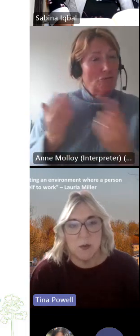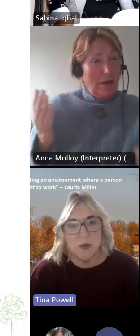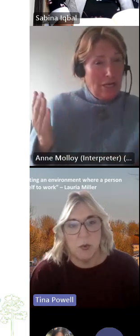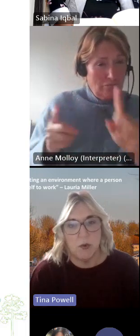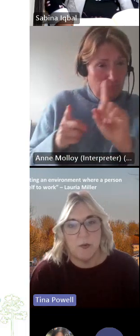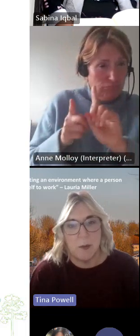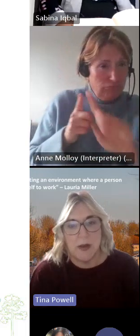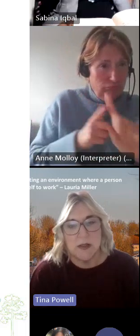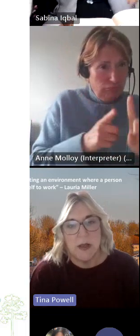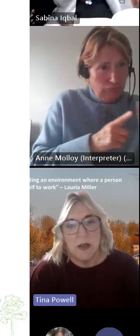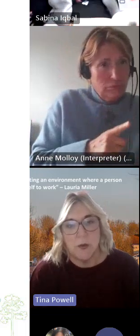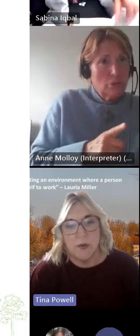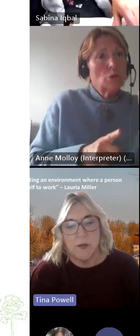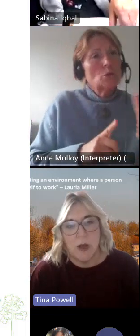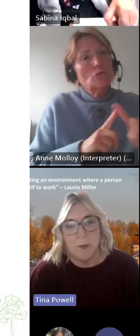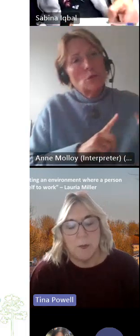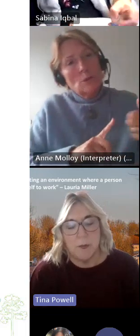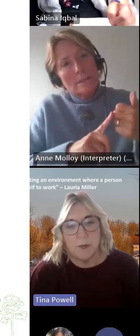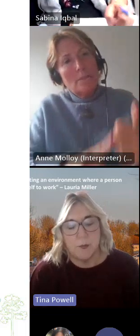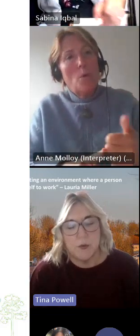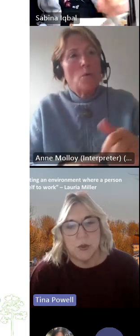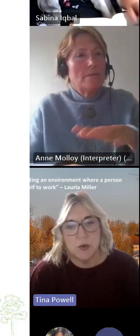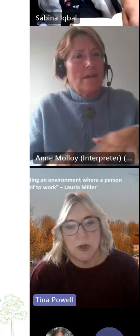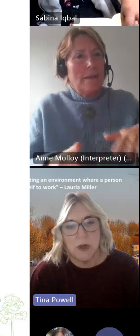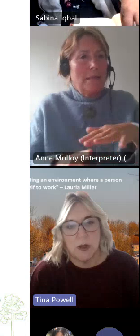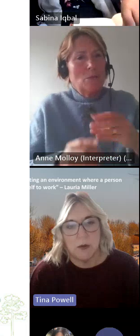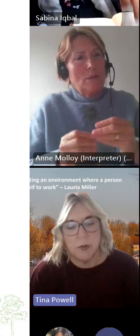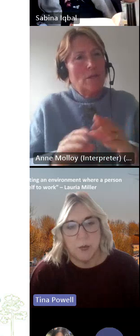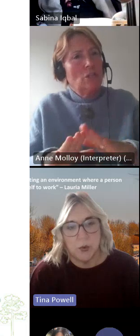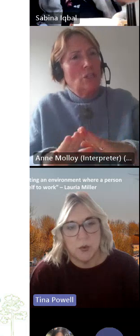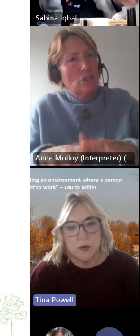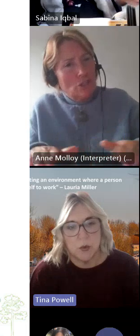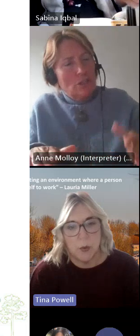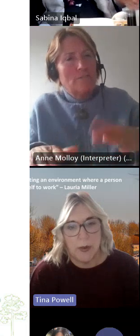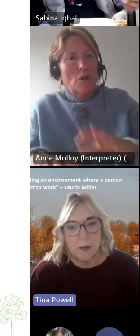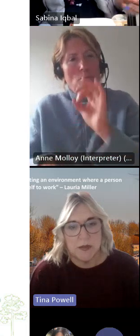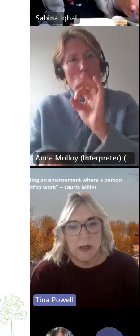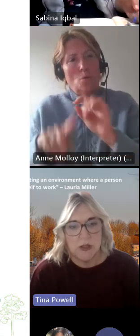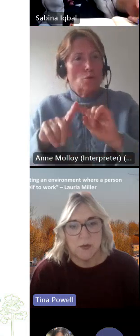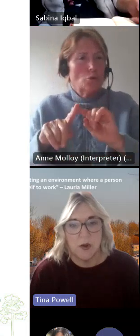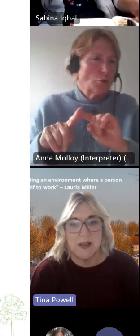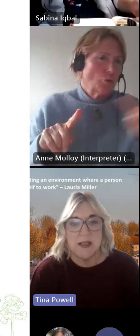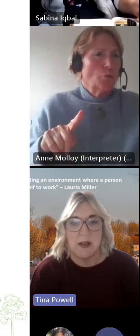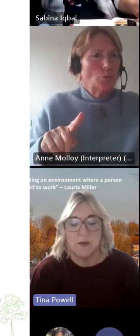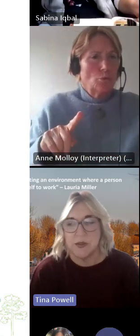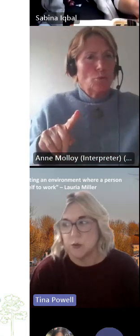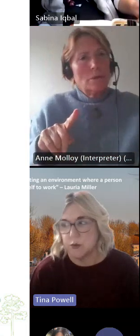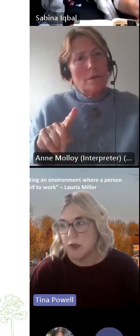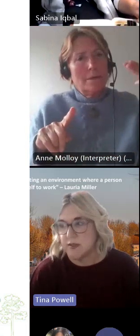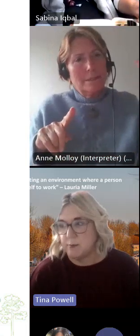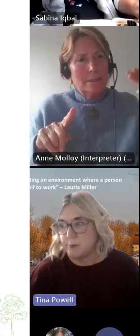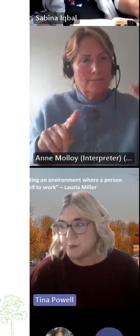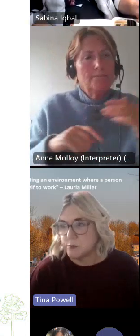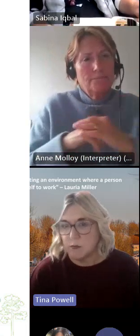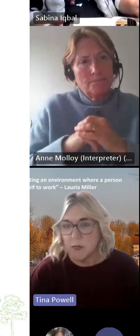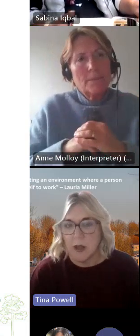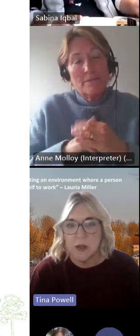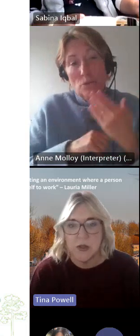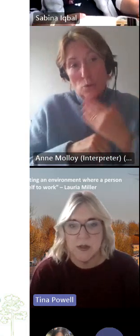activities to help support families with children from 0 all the way up to the age of 19 for school